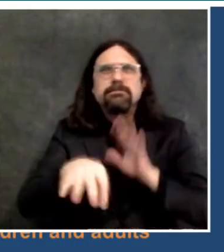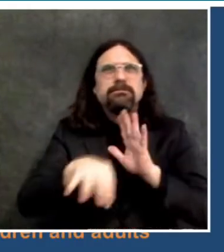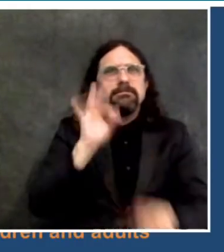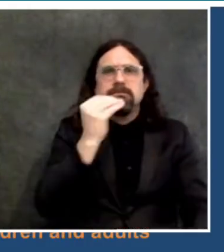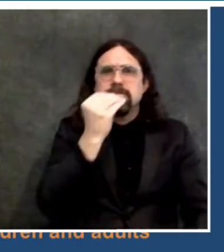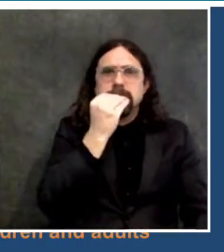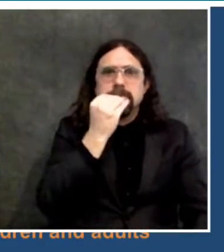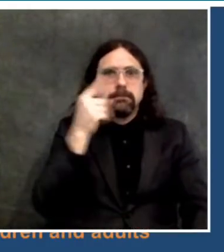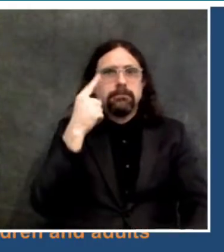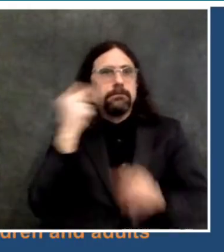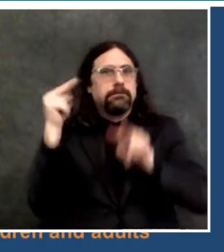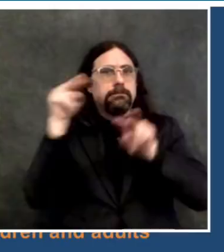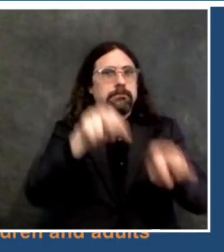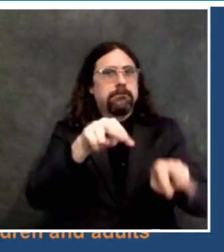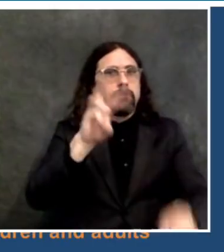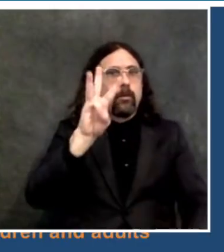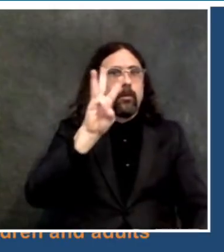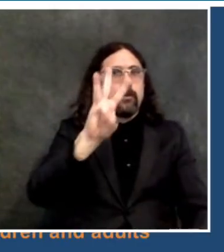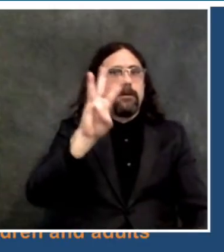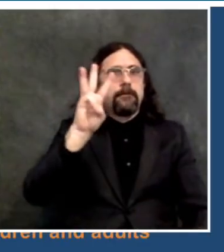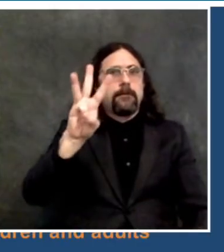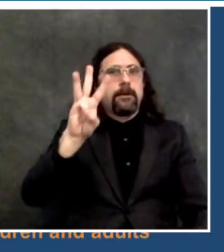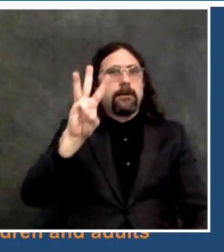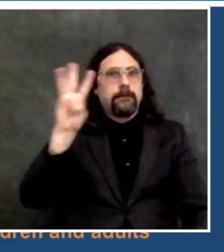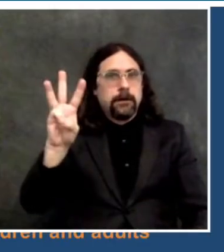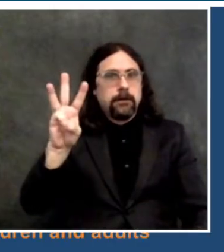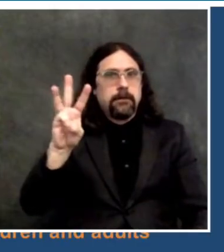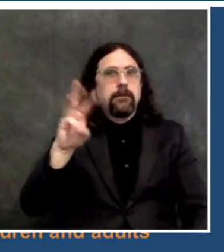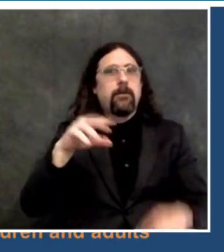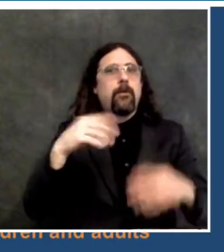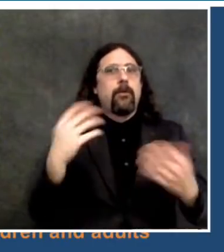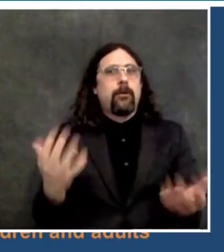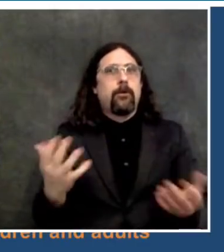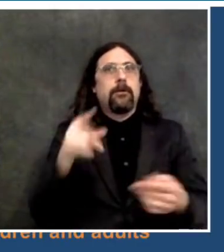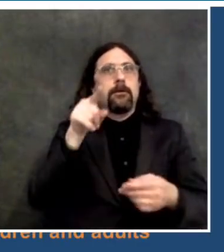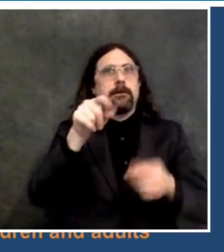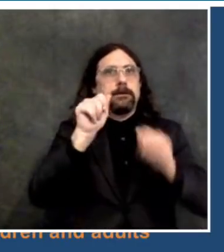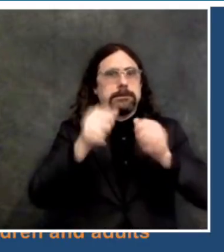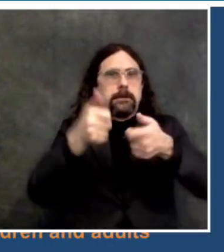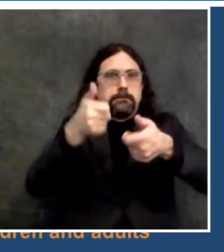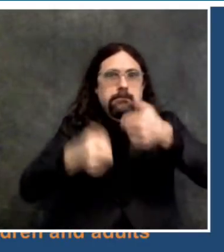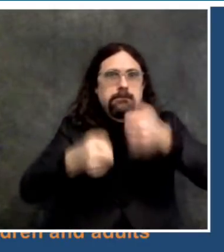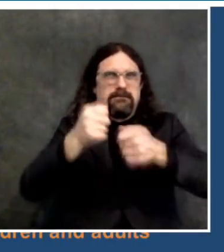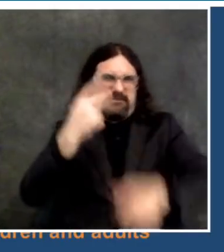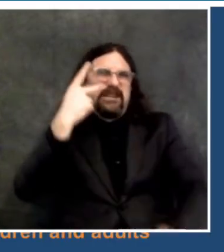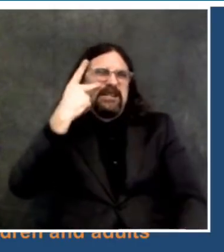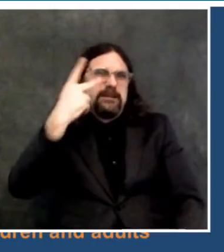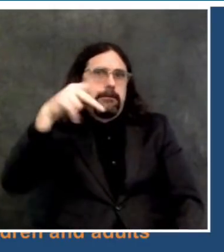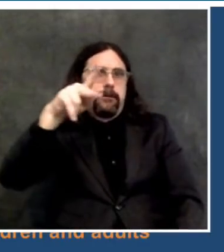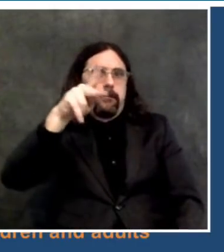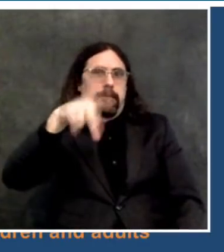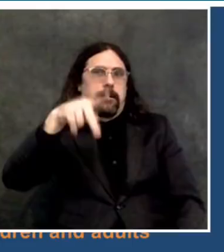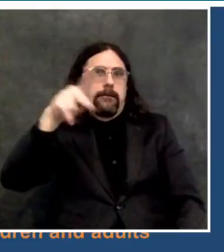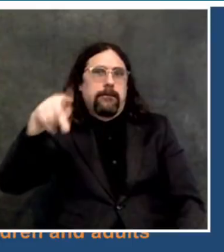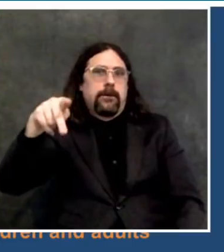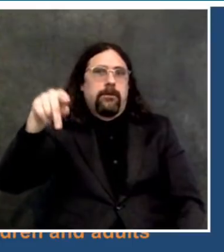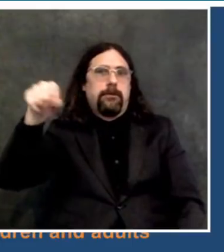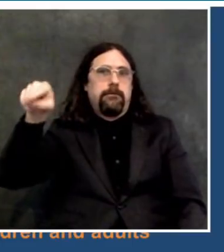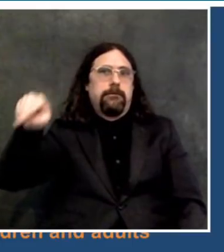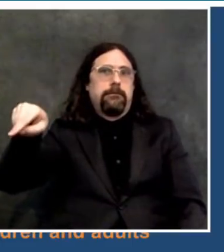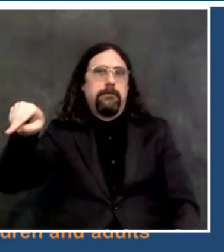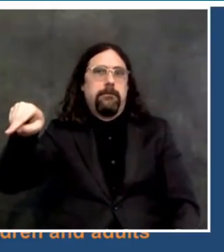anyone to go hungry in the city. So there's 435 places starting tomorrow, not just for kids, but for adults as well.